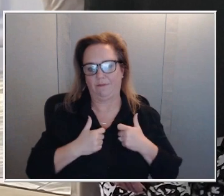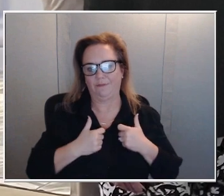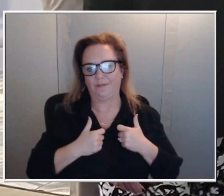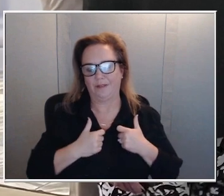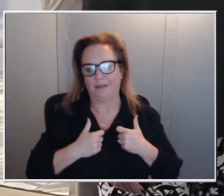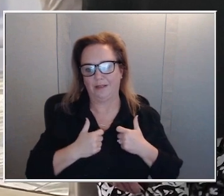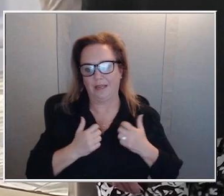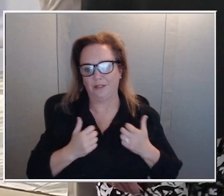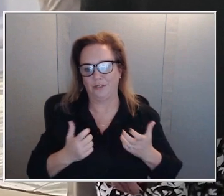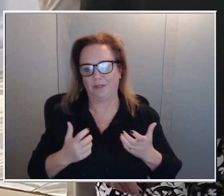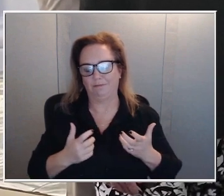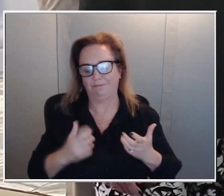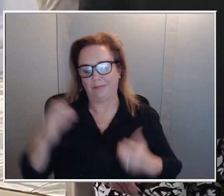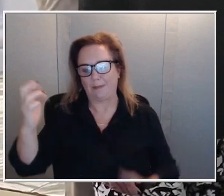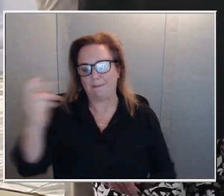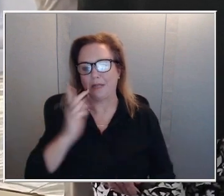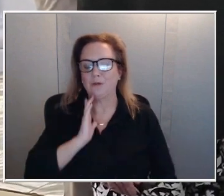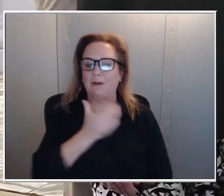revived.